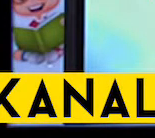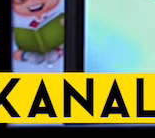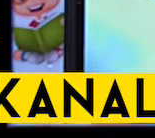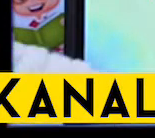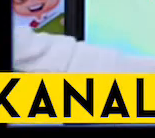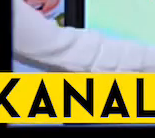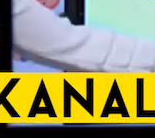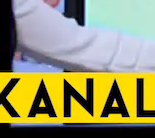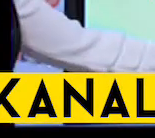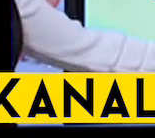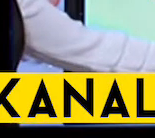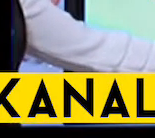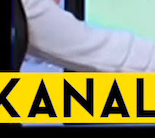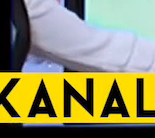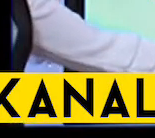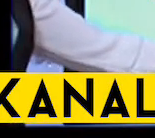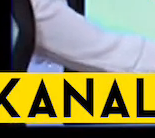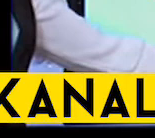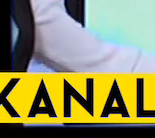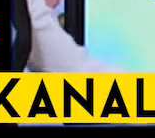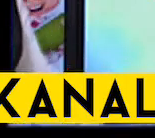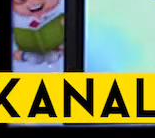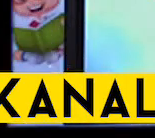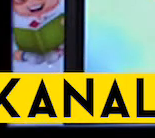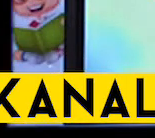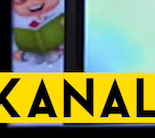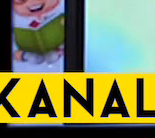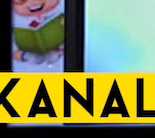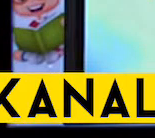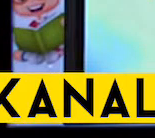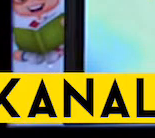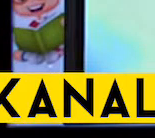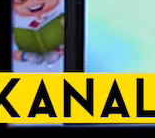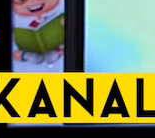Outside. Here we have the adverb of place.